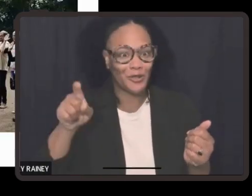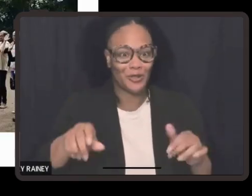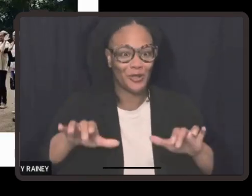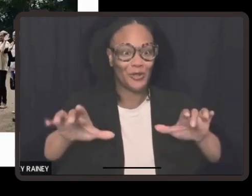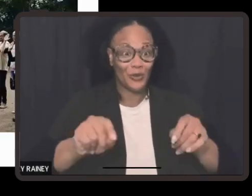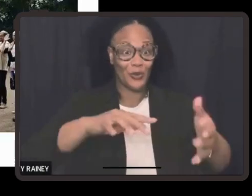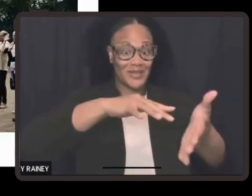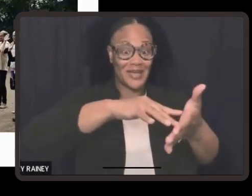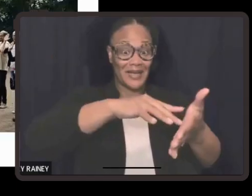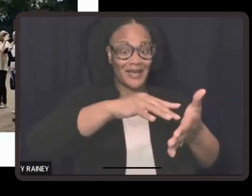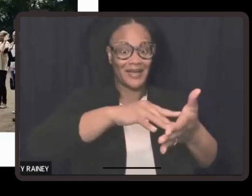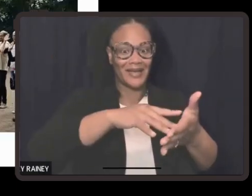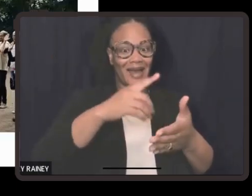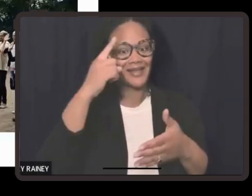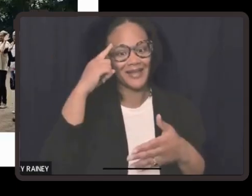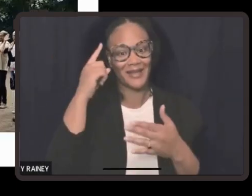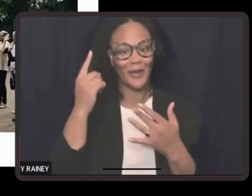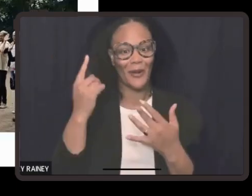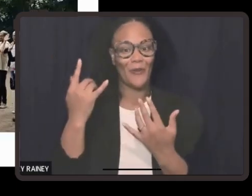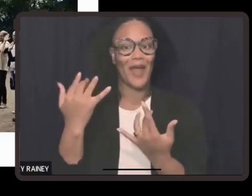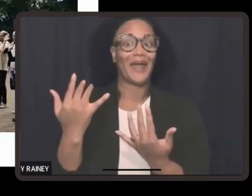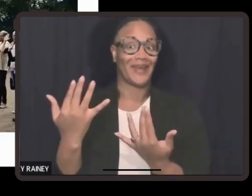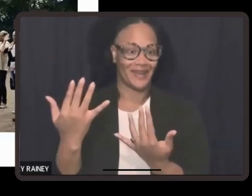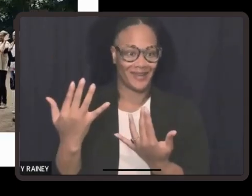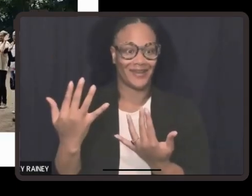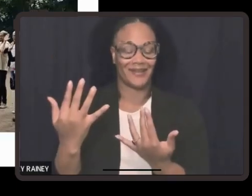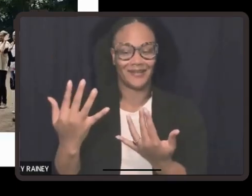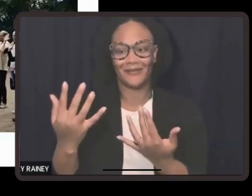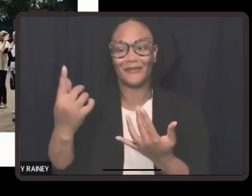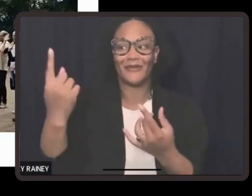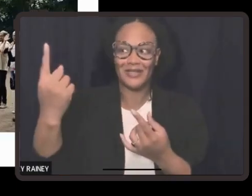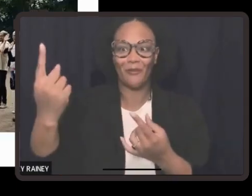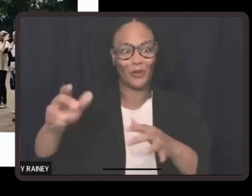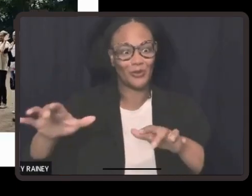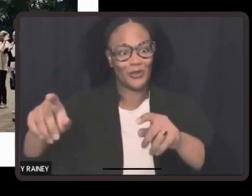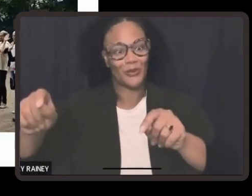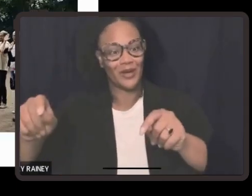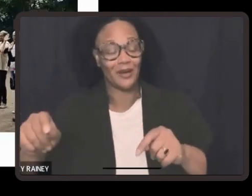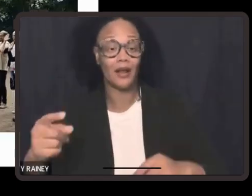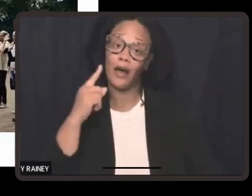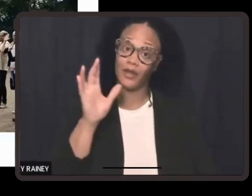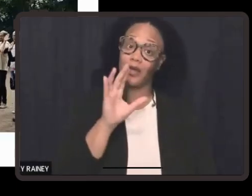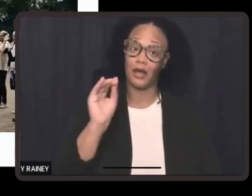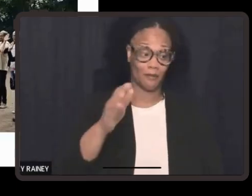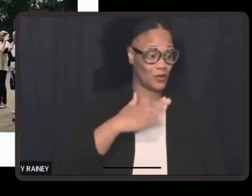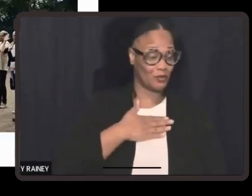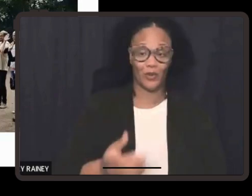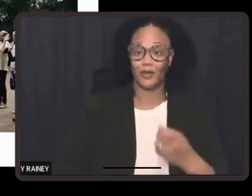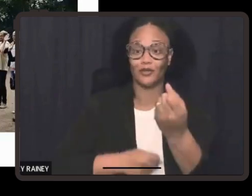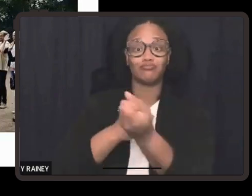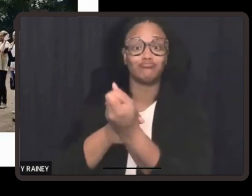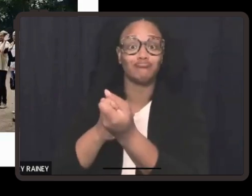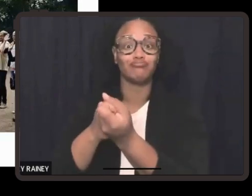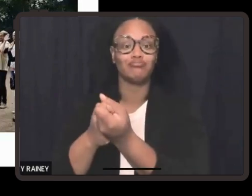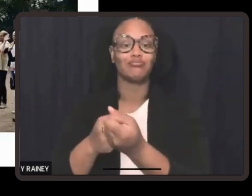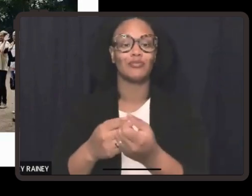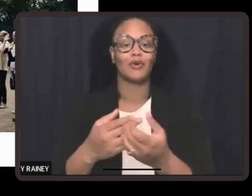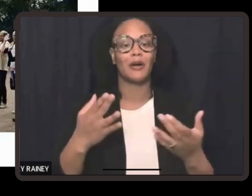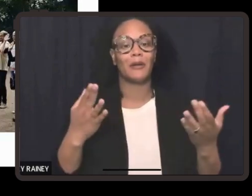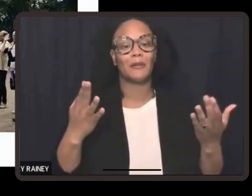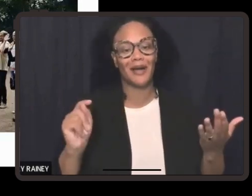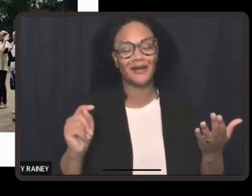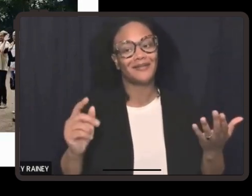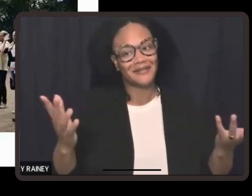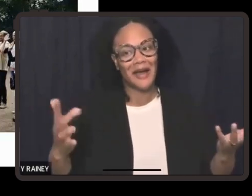waiting to be done. I think the companies would actually sponsor, but I'm siding with Claudia.